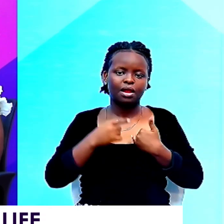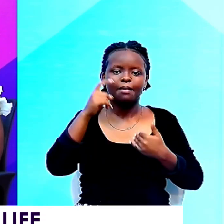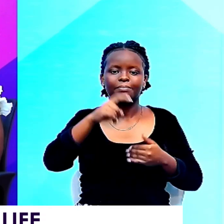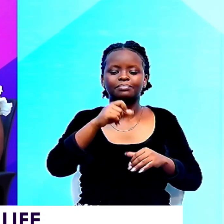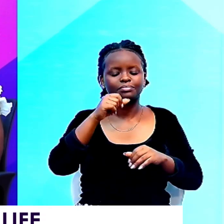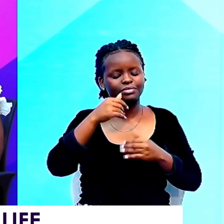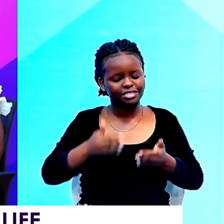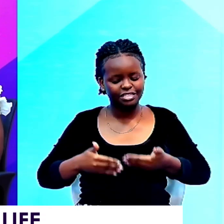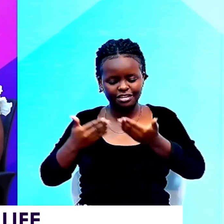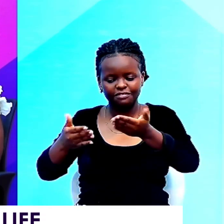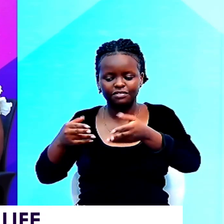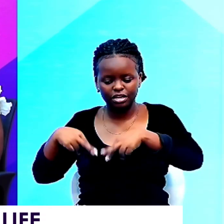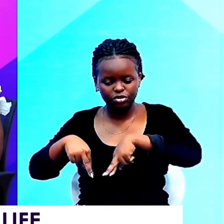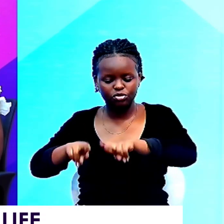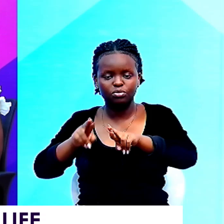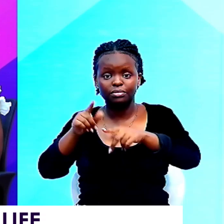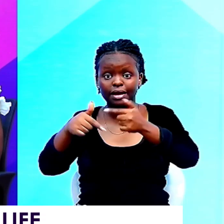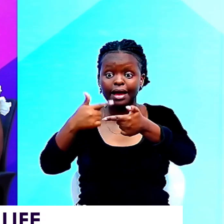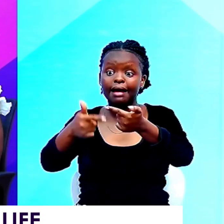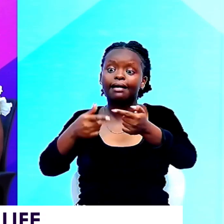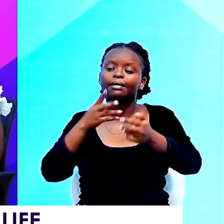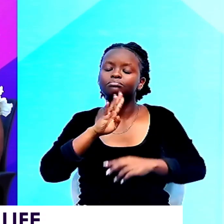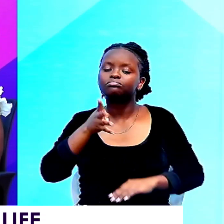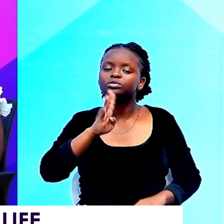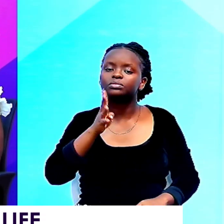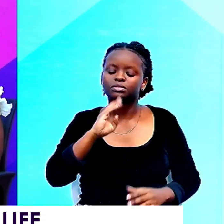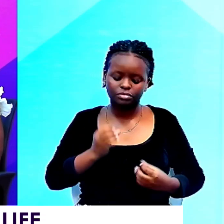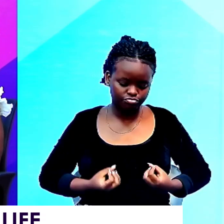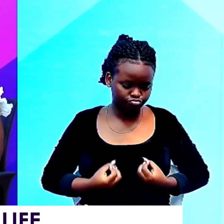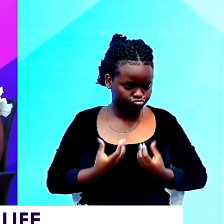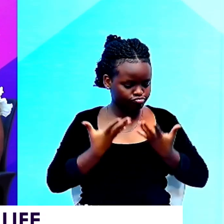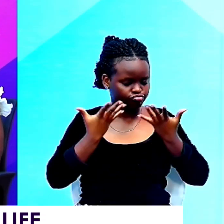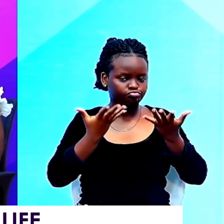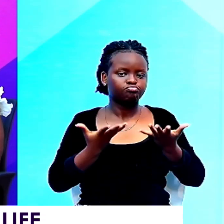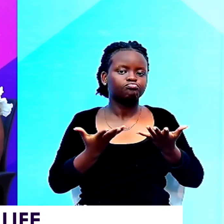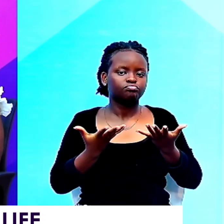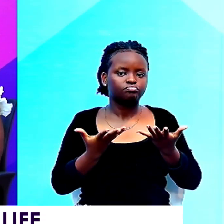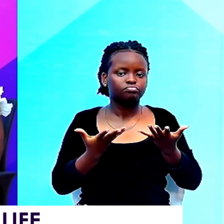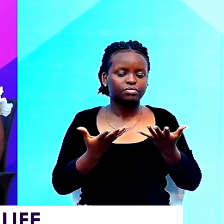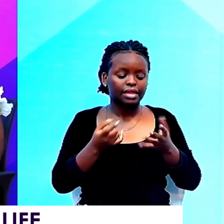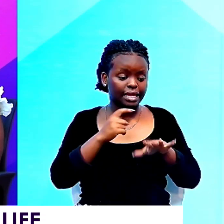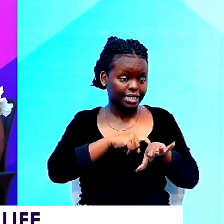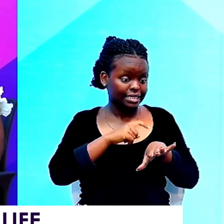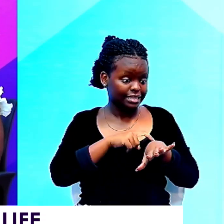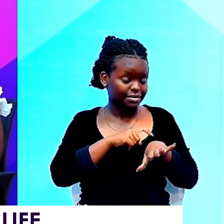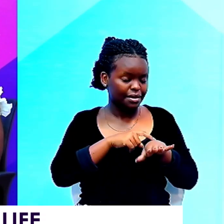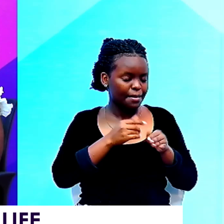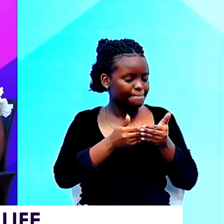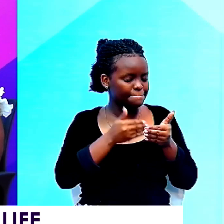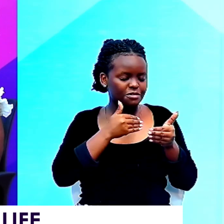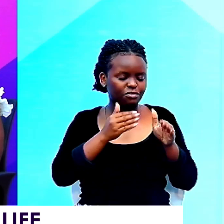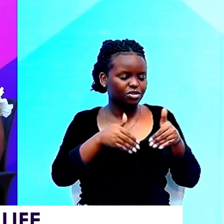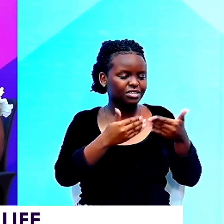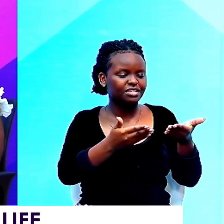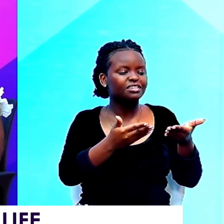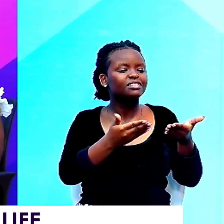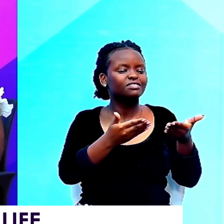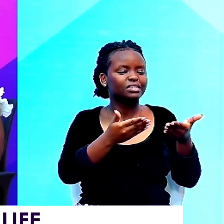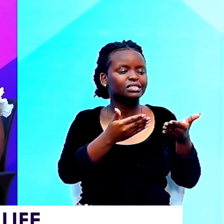room to come and talk. And remember, before they even get there to talk, they always give